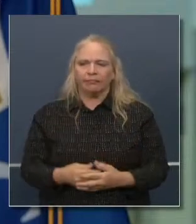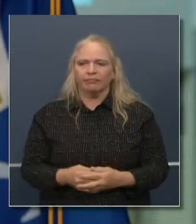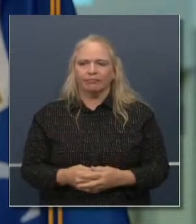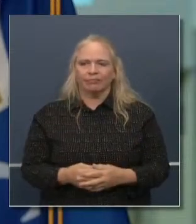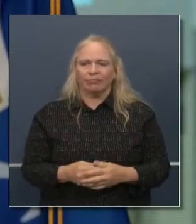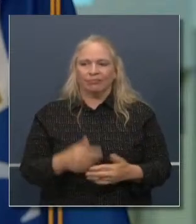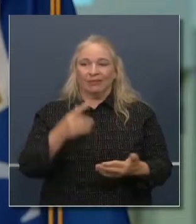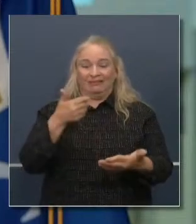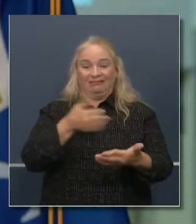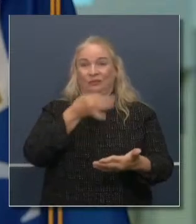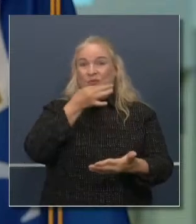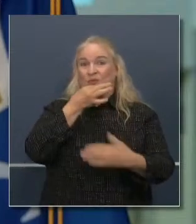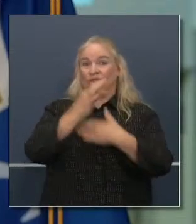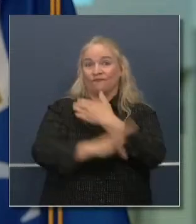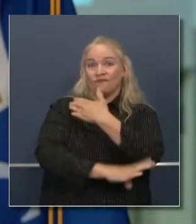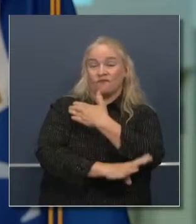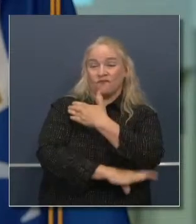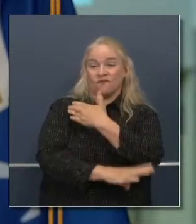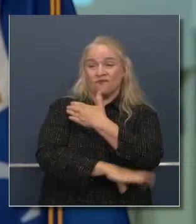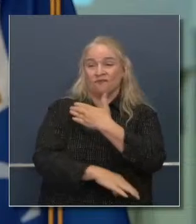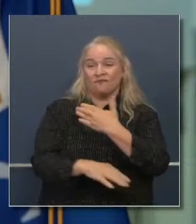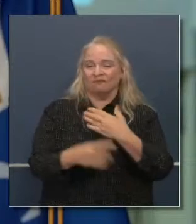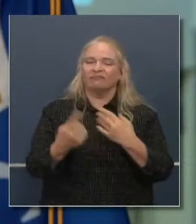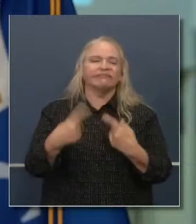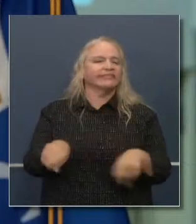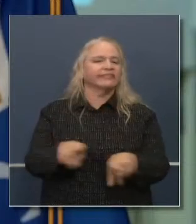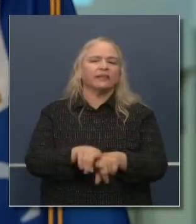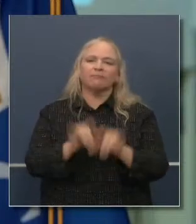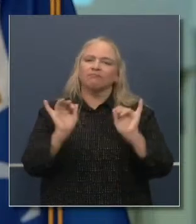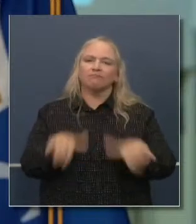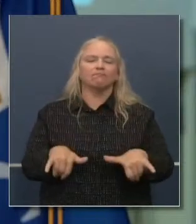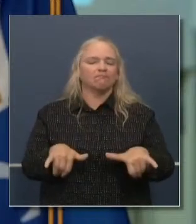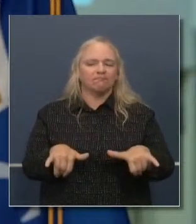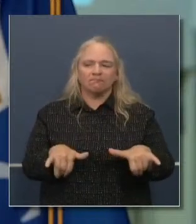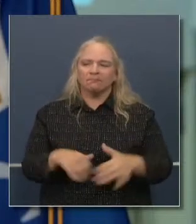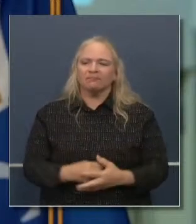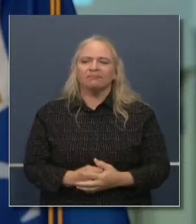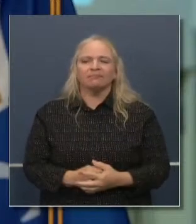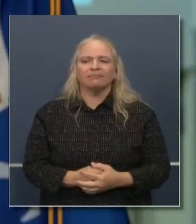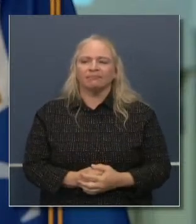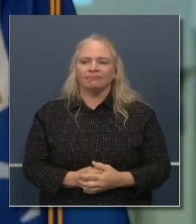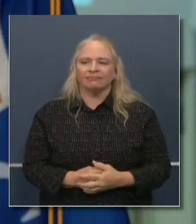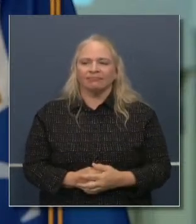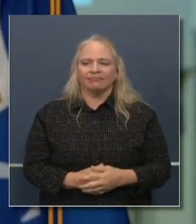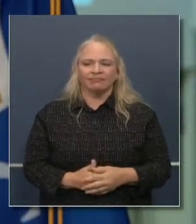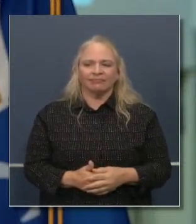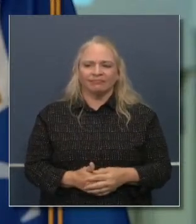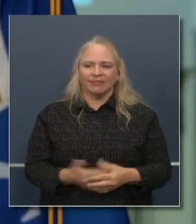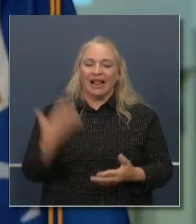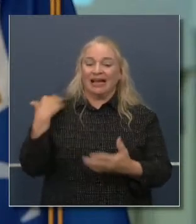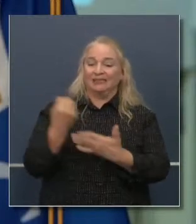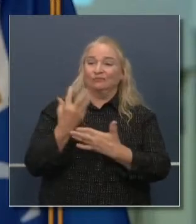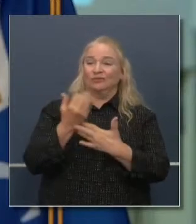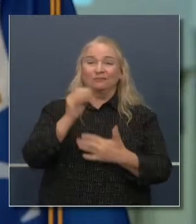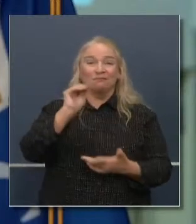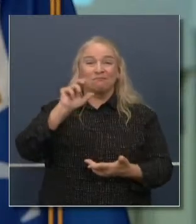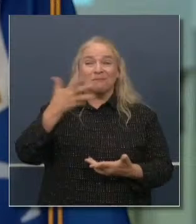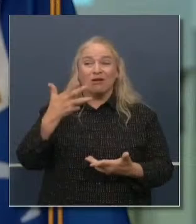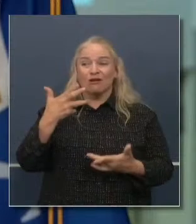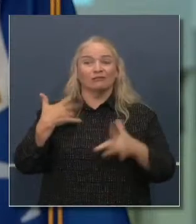the way they ended last school year, and that is by utilizing distance